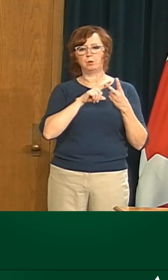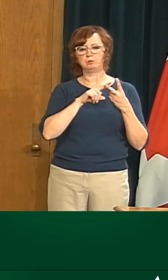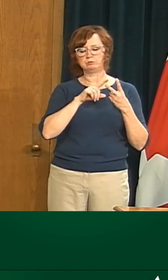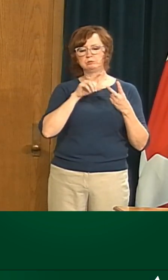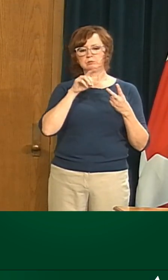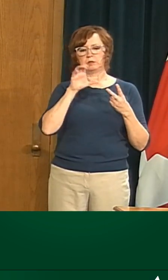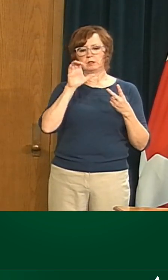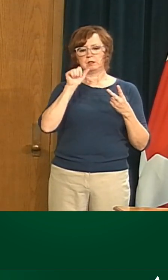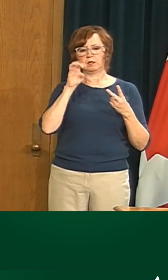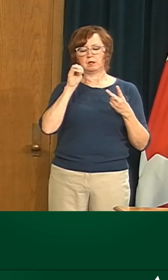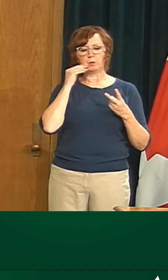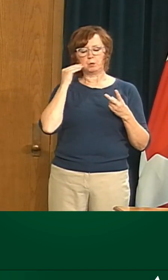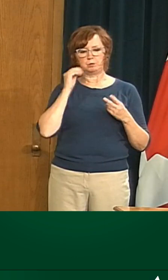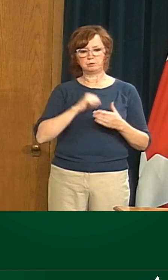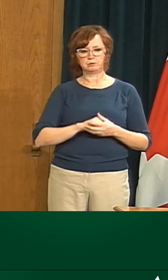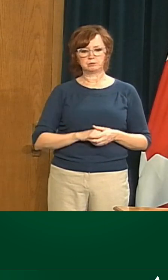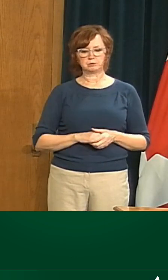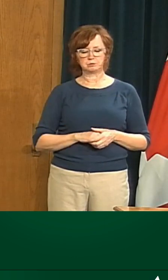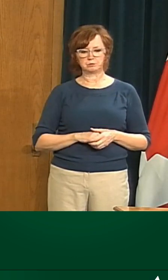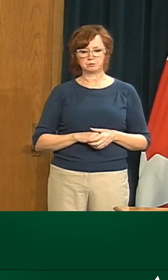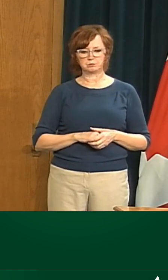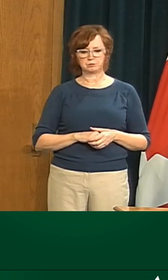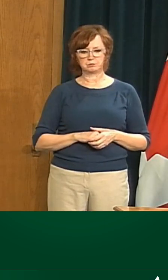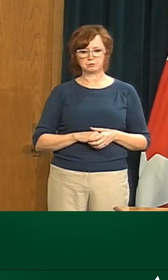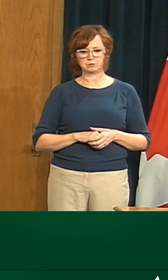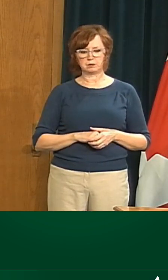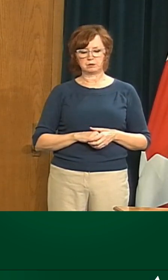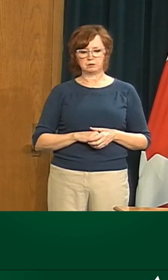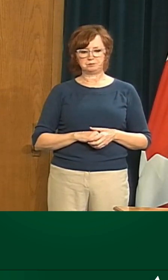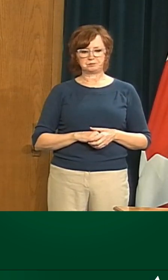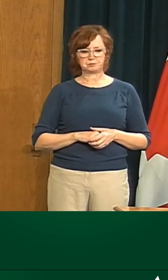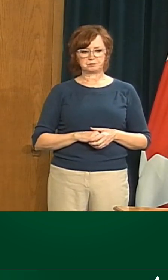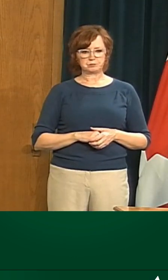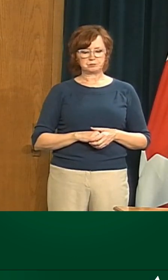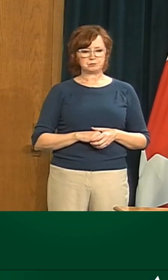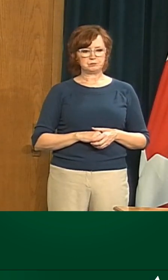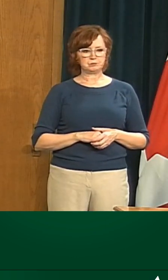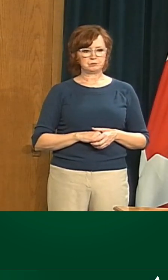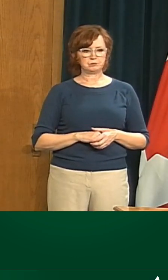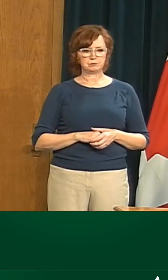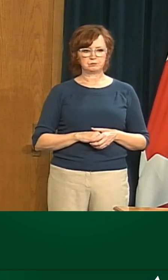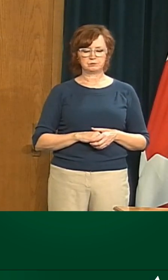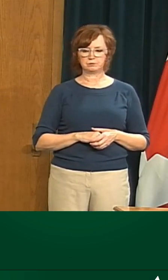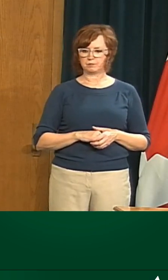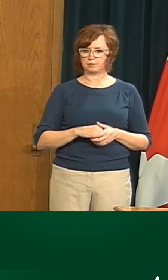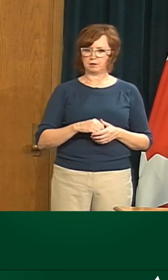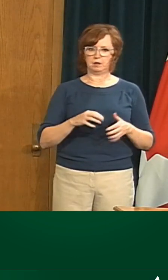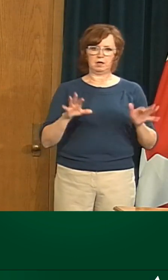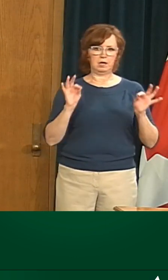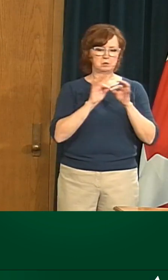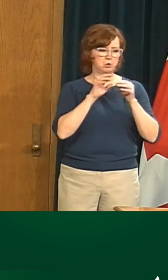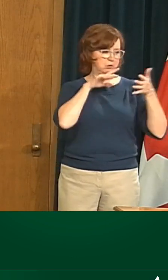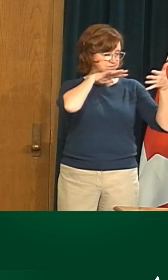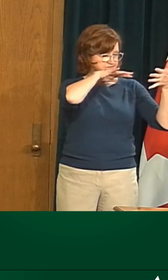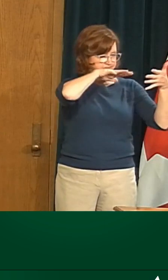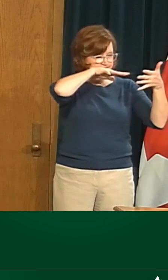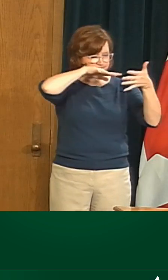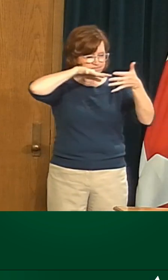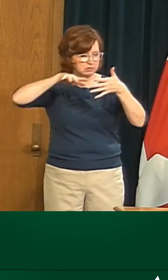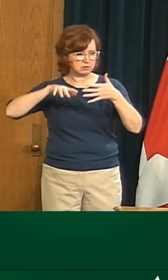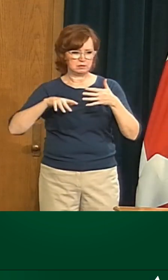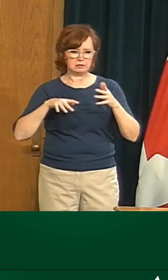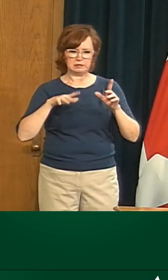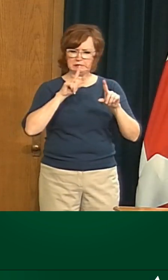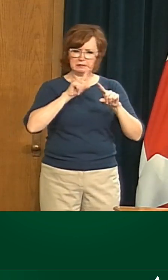cluster, it has to be managed in that broad approach. What's happening in the work setting, what's happening in other linkages that through households